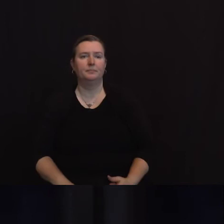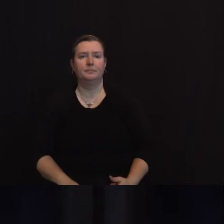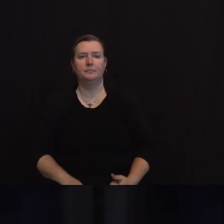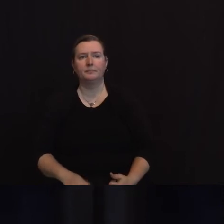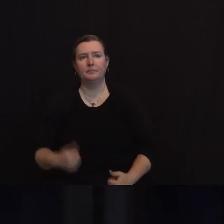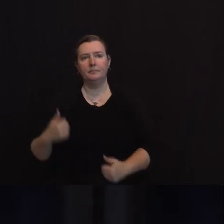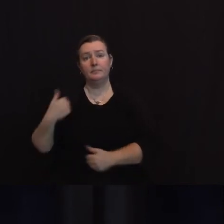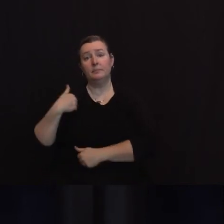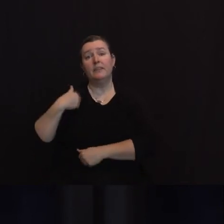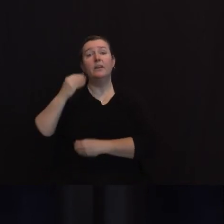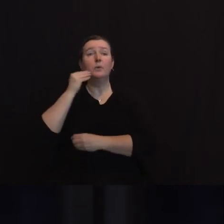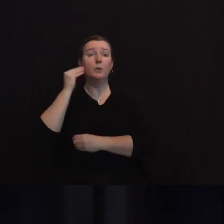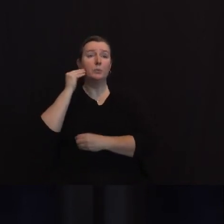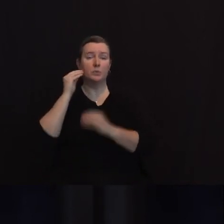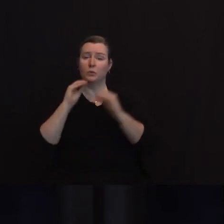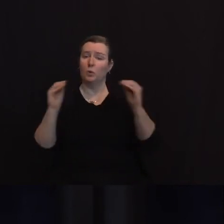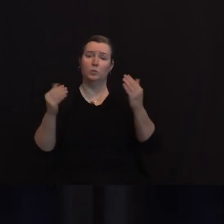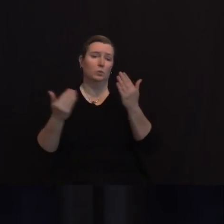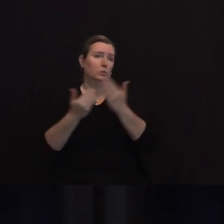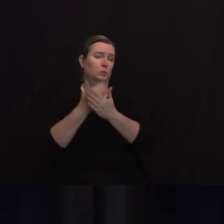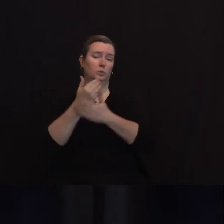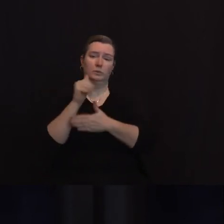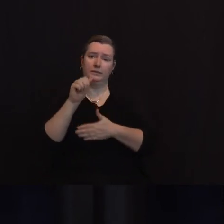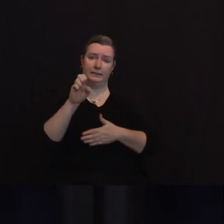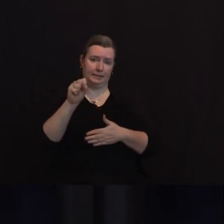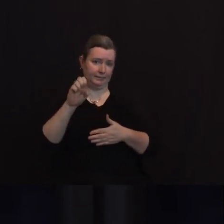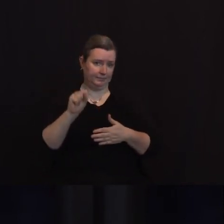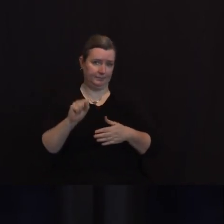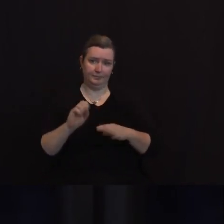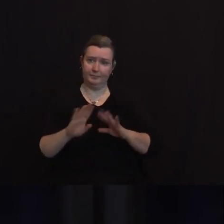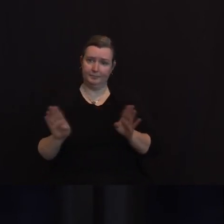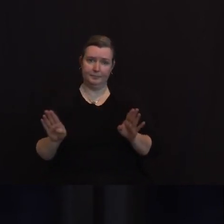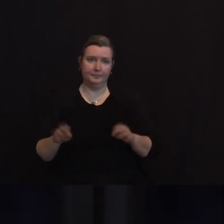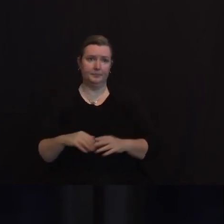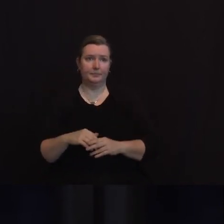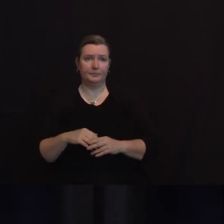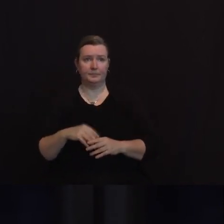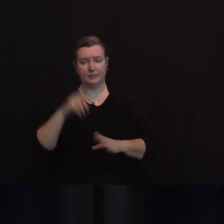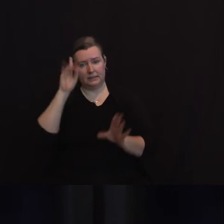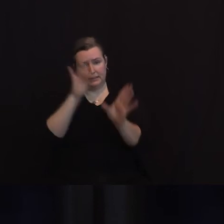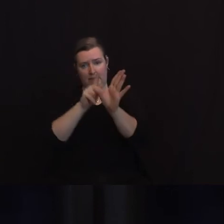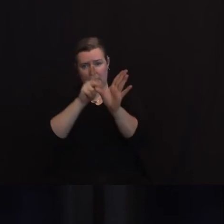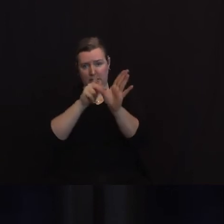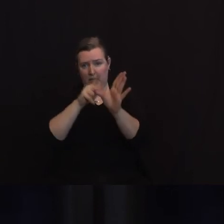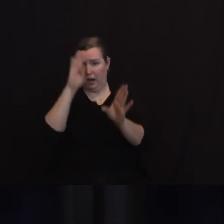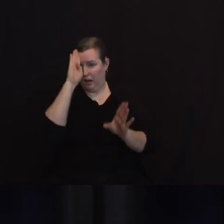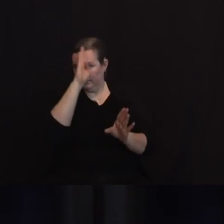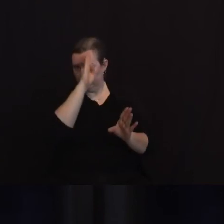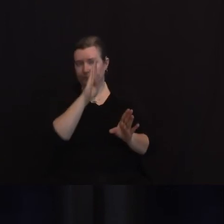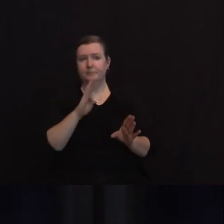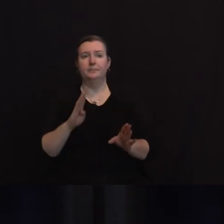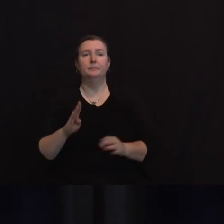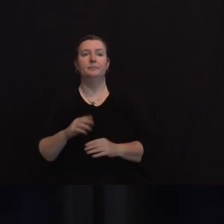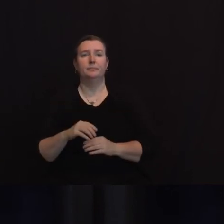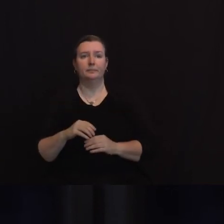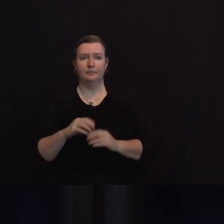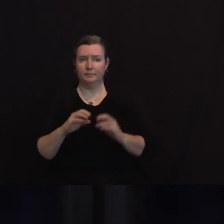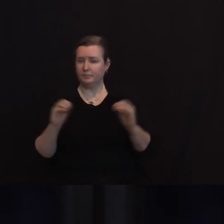among residents. And at the state psychiatric hospitals, there are no new cases among the